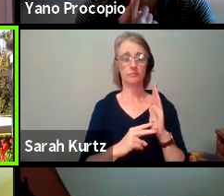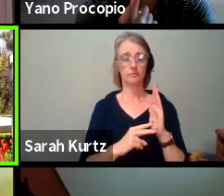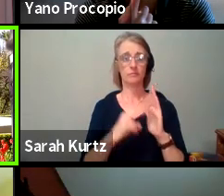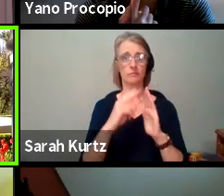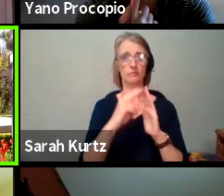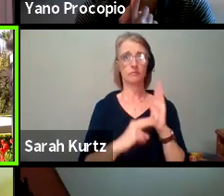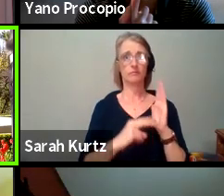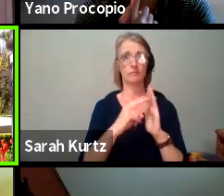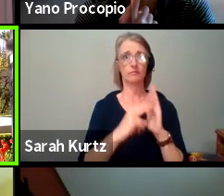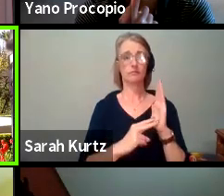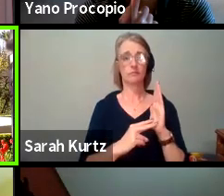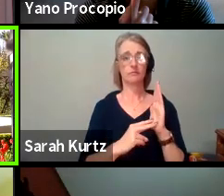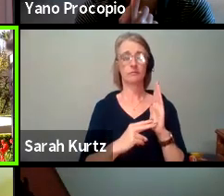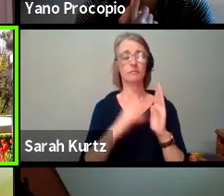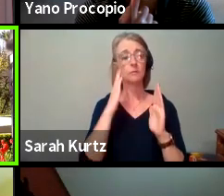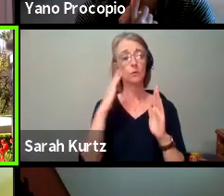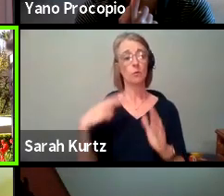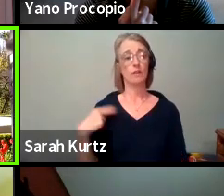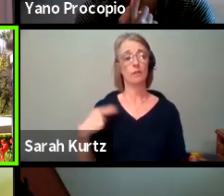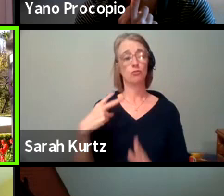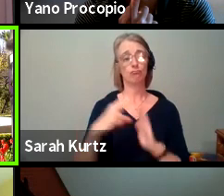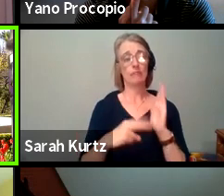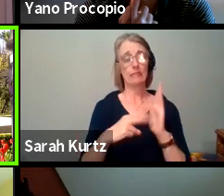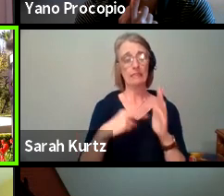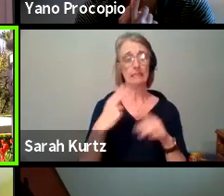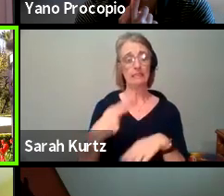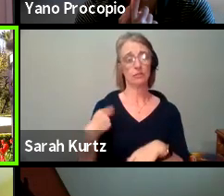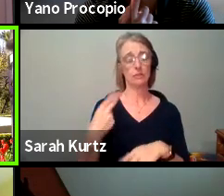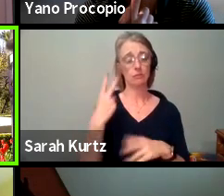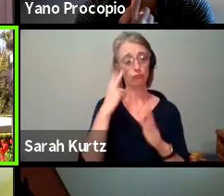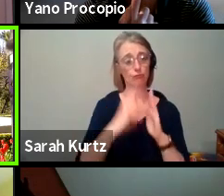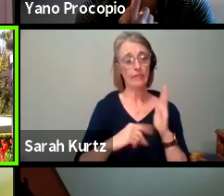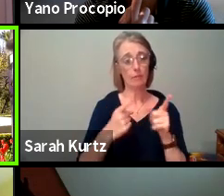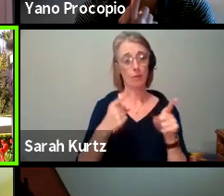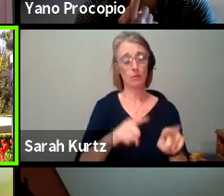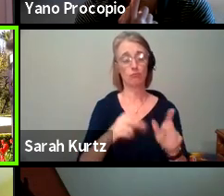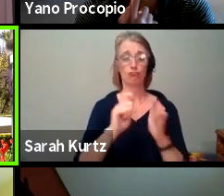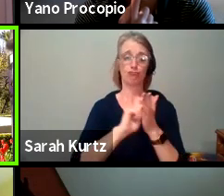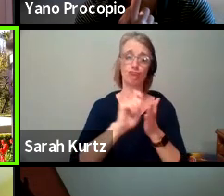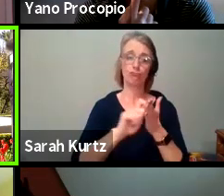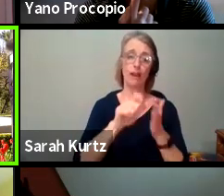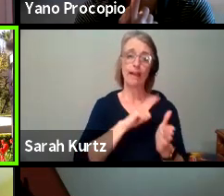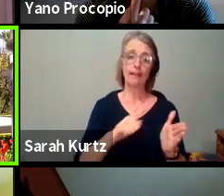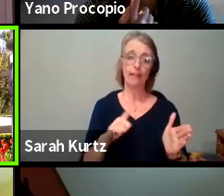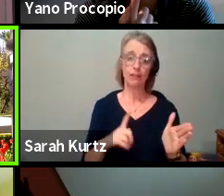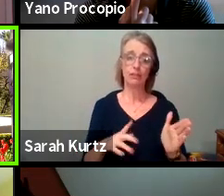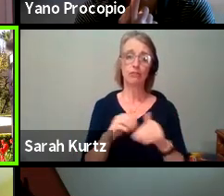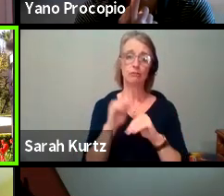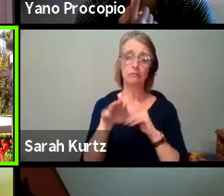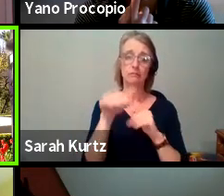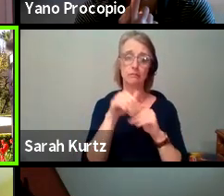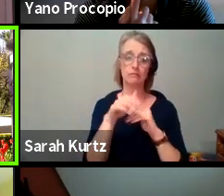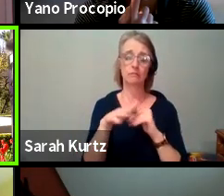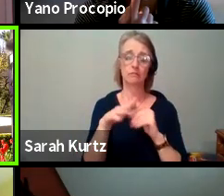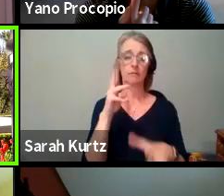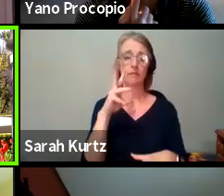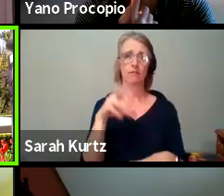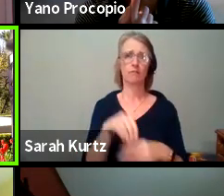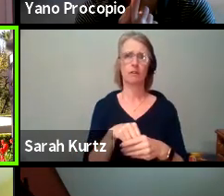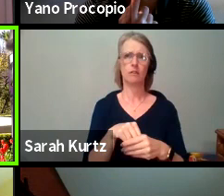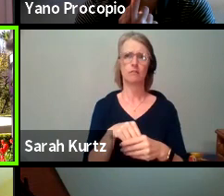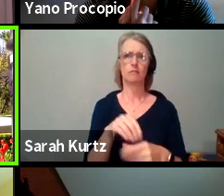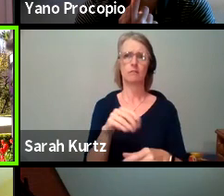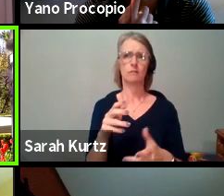reading, knowing the history, reading about what's going on, writing legislators, becoming involved in the